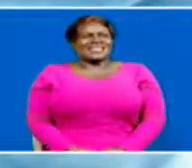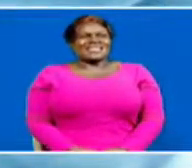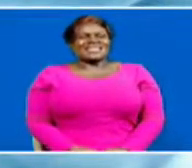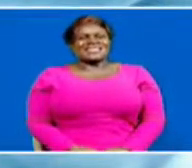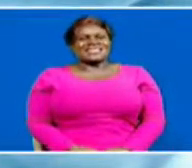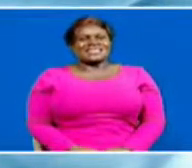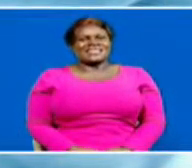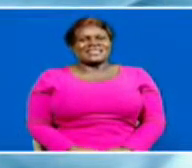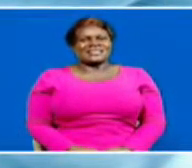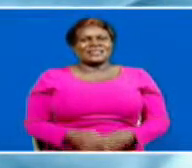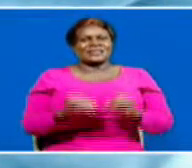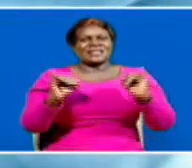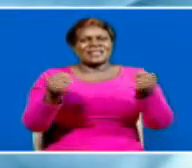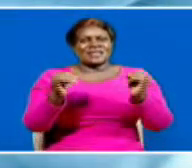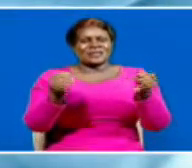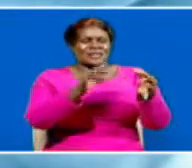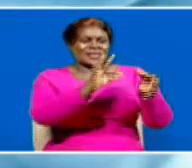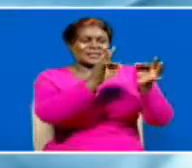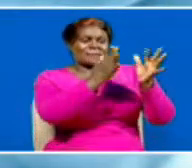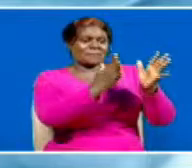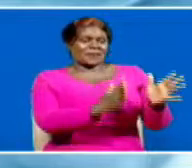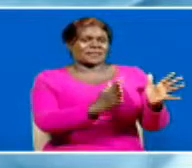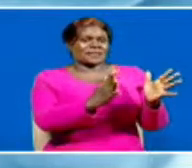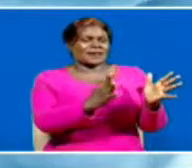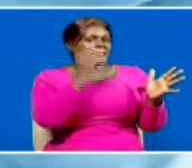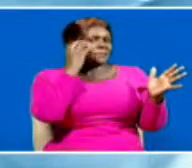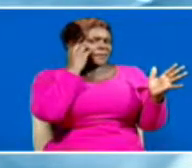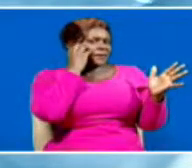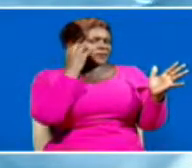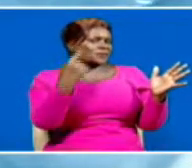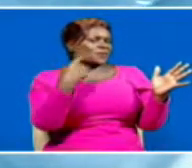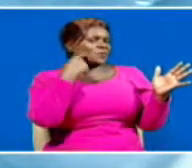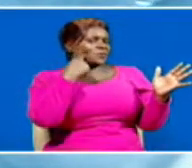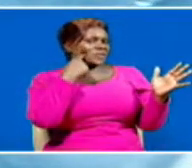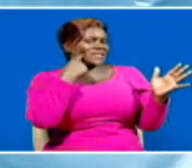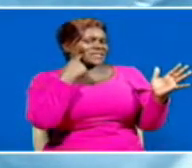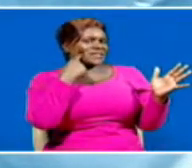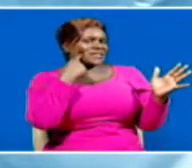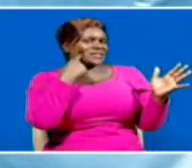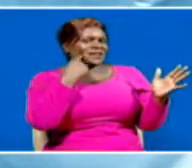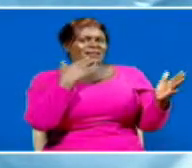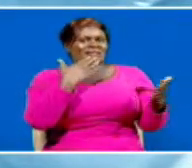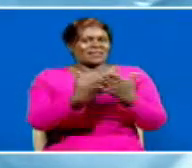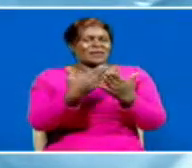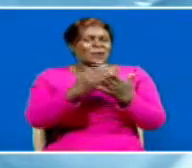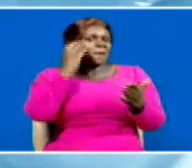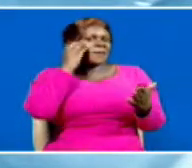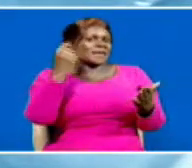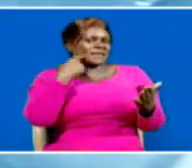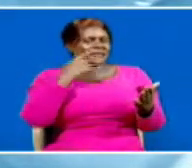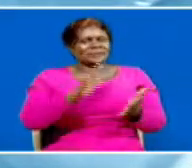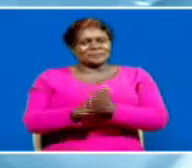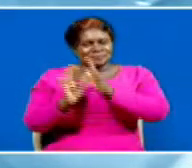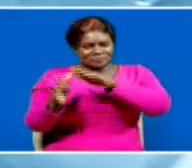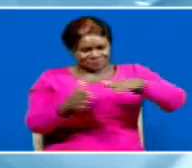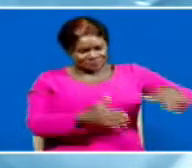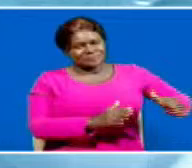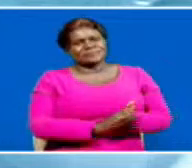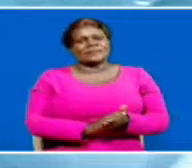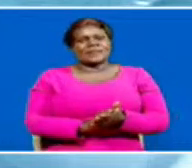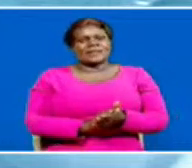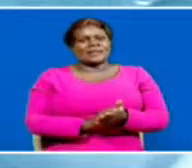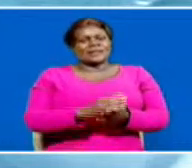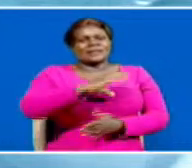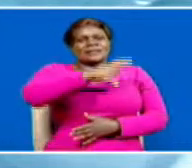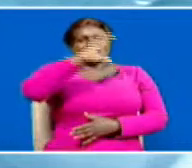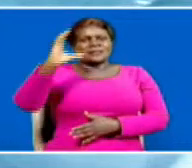And joining me for tonight's bulletin is a sign language interpreter, Meresha Owiti. Meresha, thank you so much. Now, as Christmas